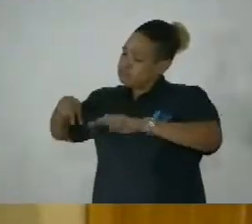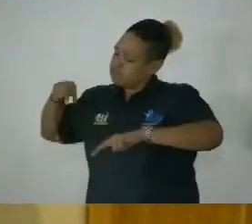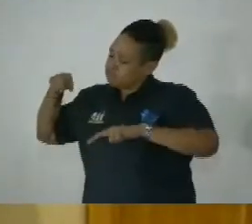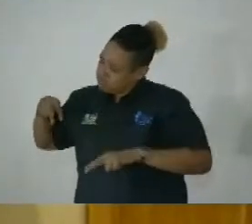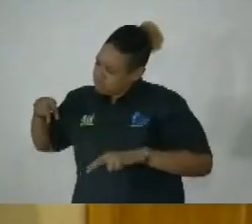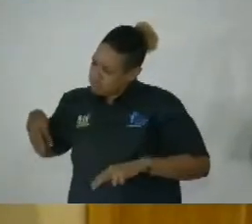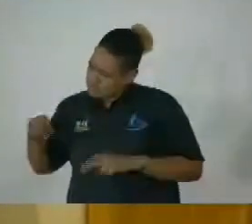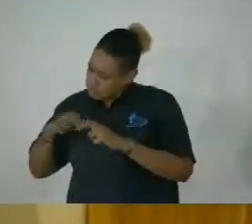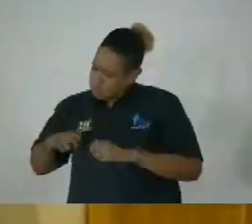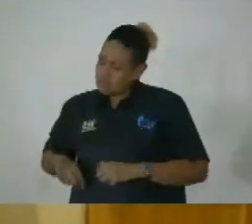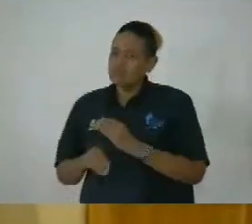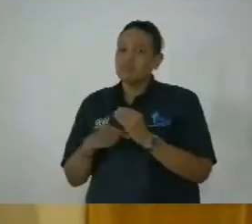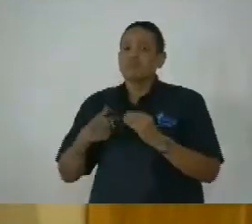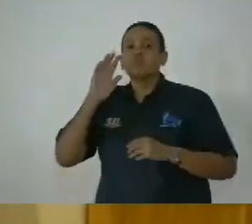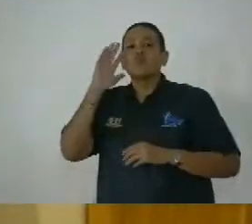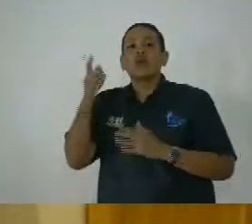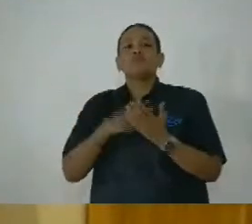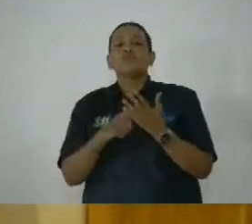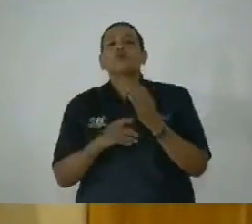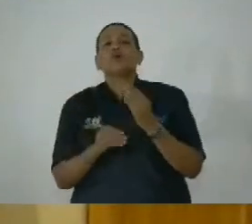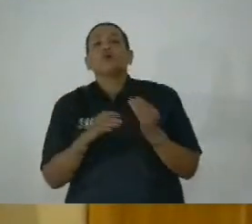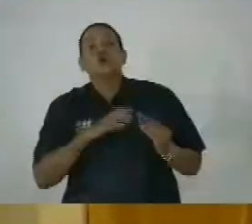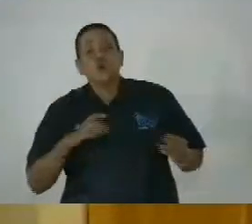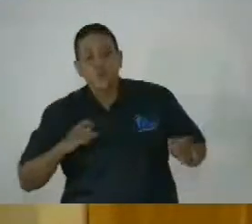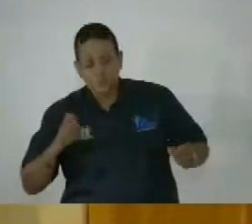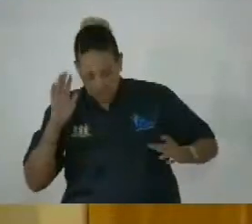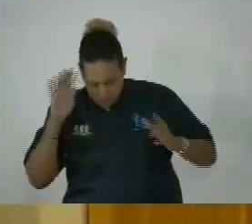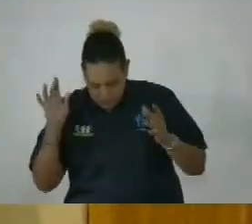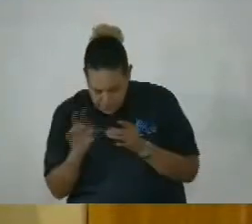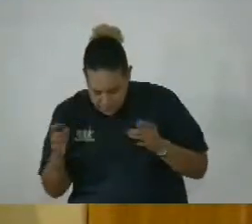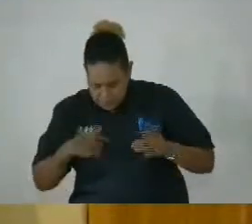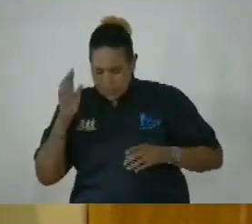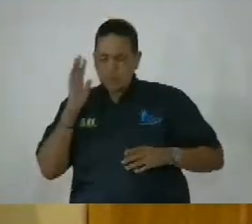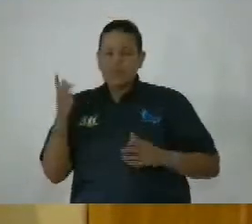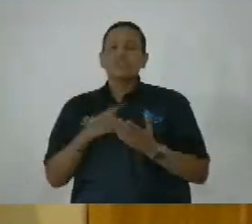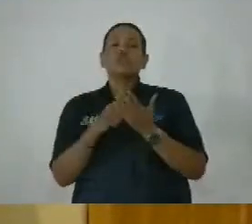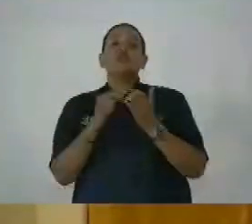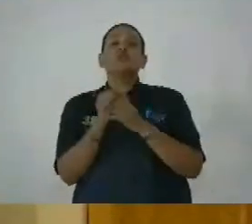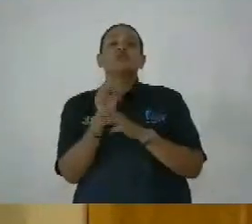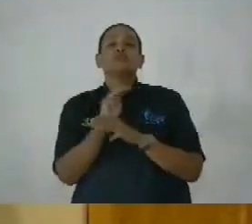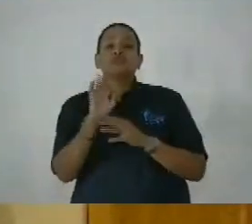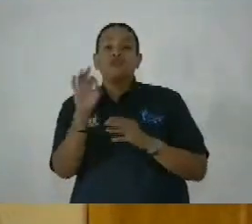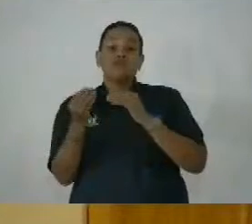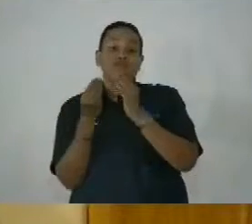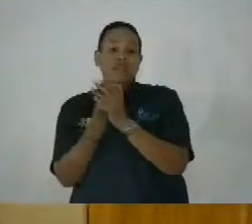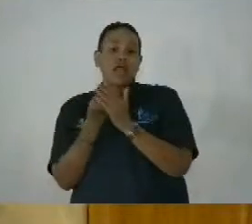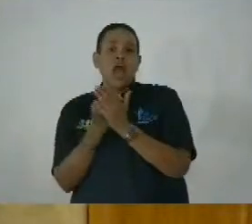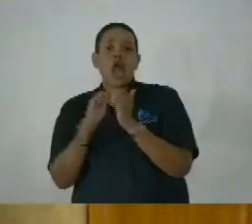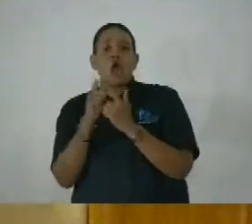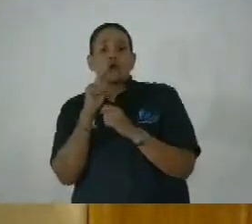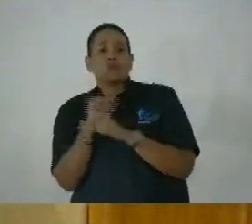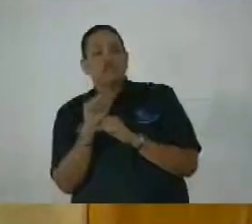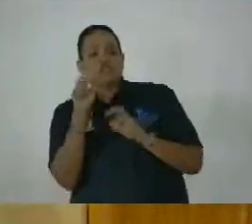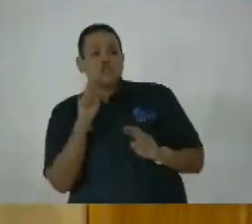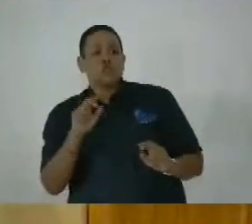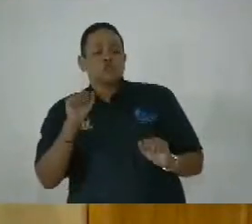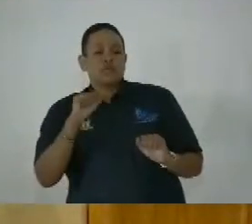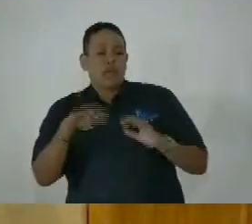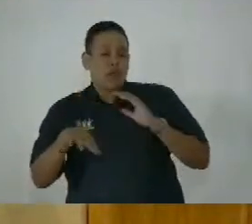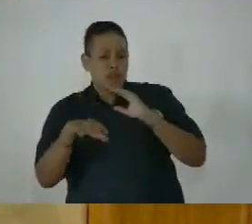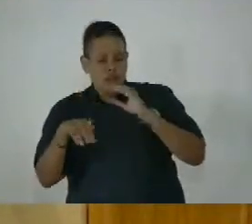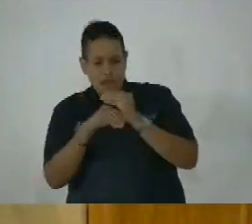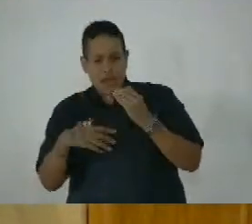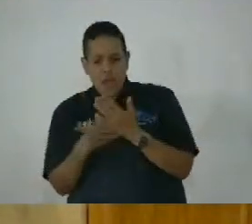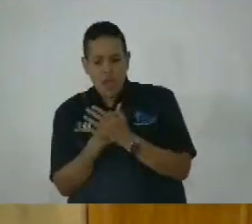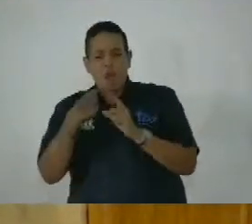we'll have discussion. The Commissioner will speak to me, and we'll discuss with the Ministry of Finance how to ensure we can optimize